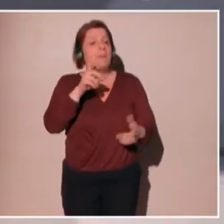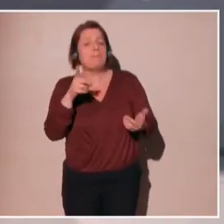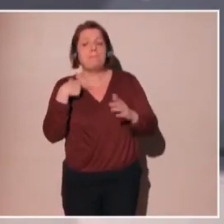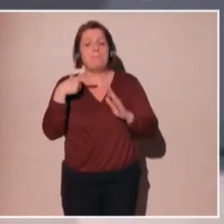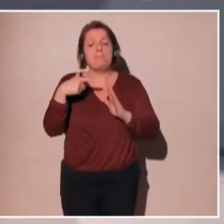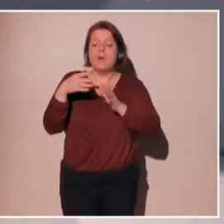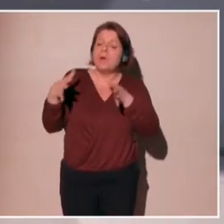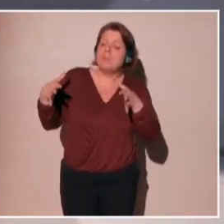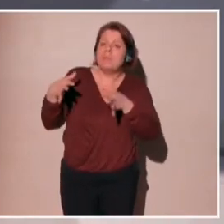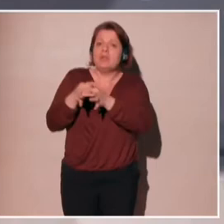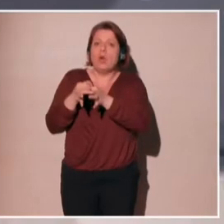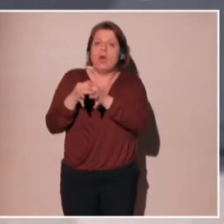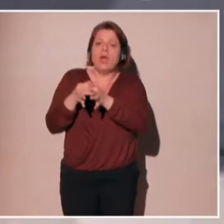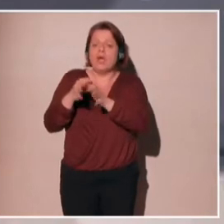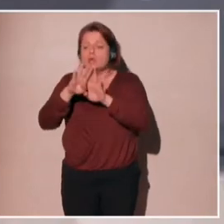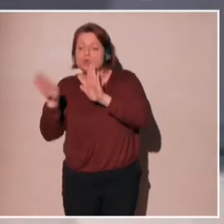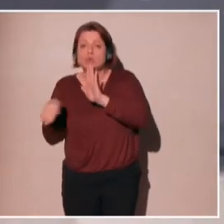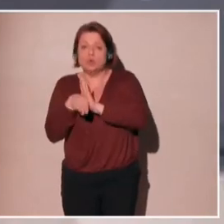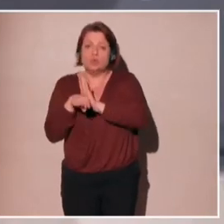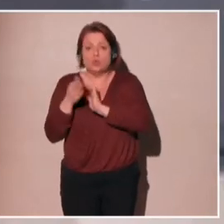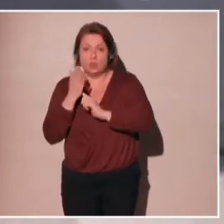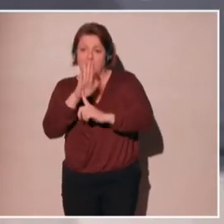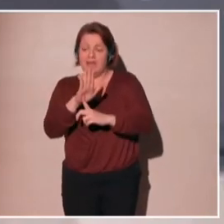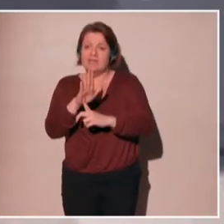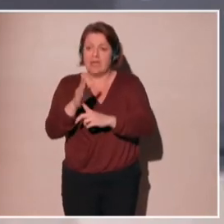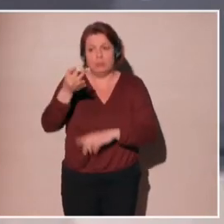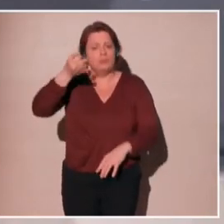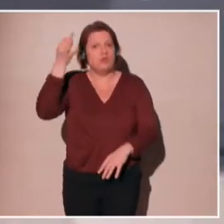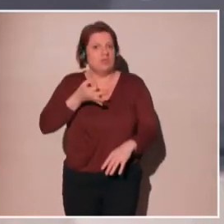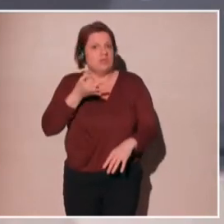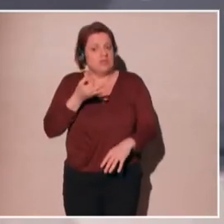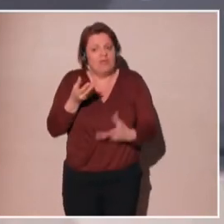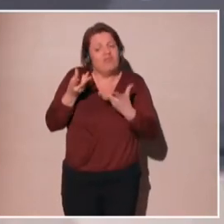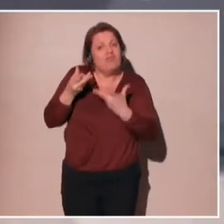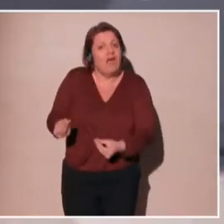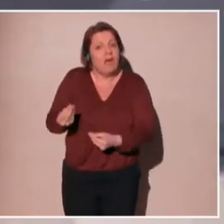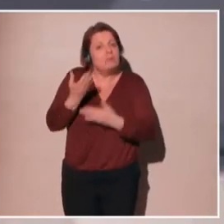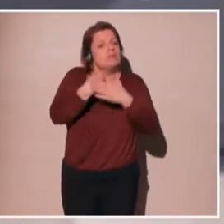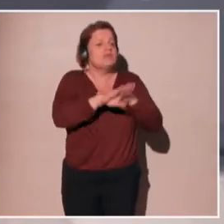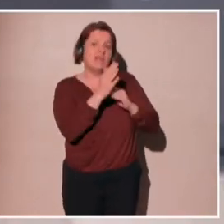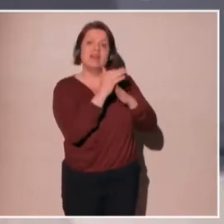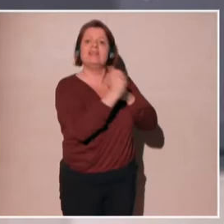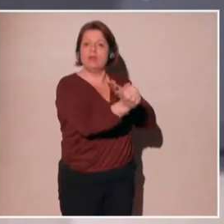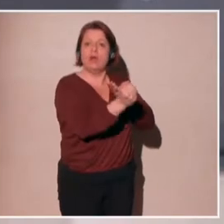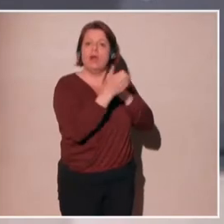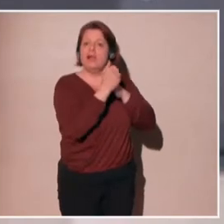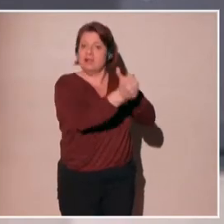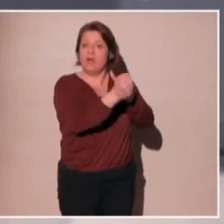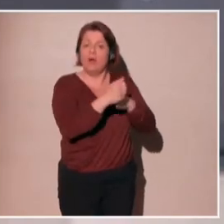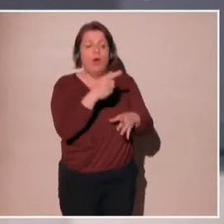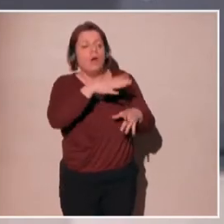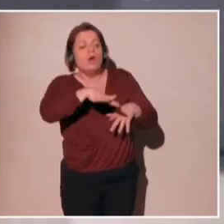working in AI as technologists, thinkers, and leaders. And this, if you think about diversity